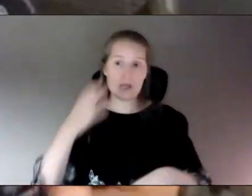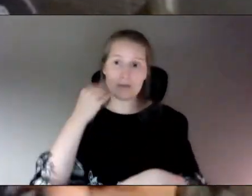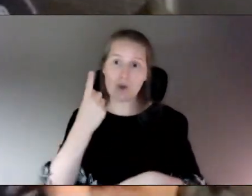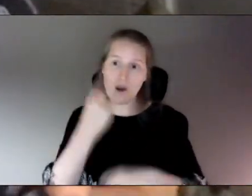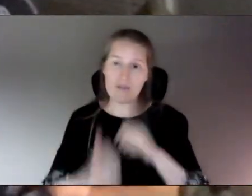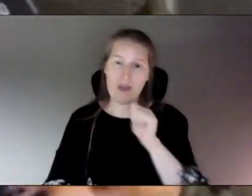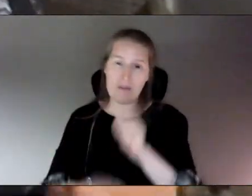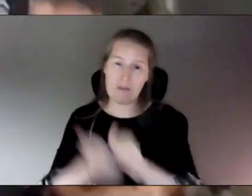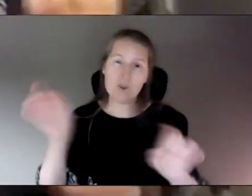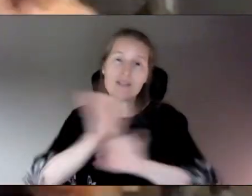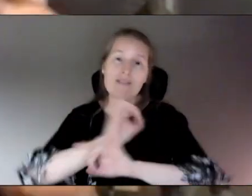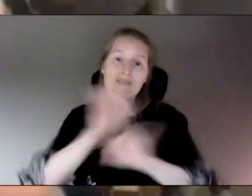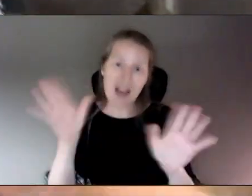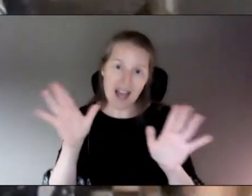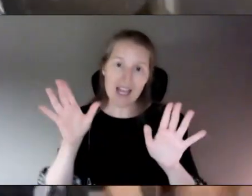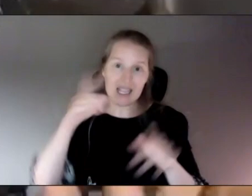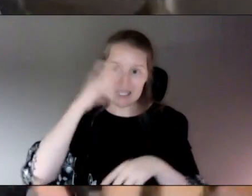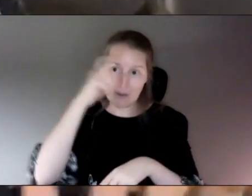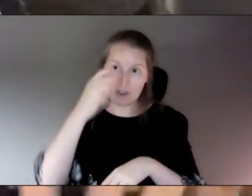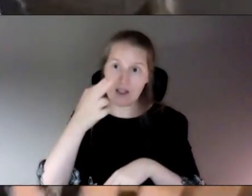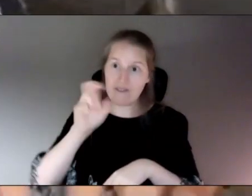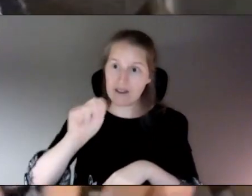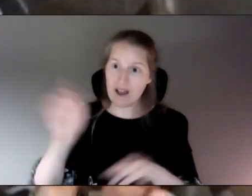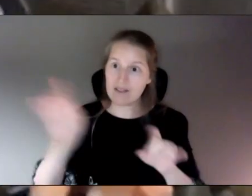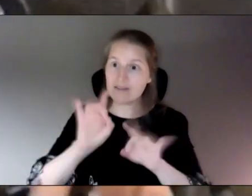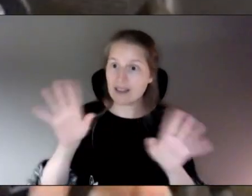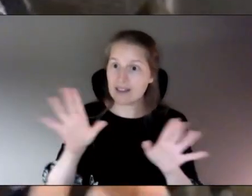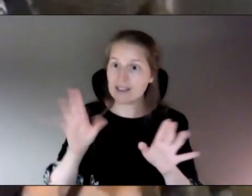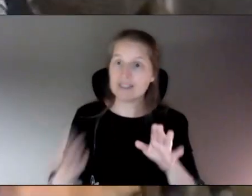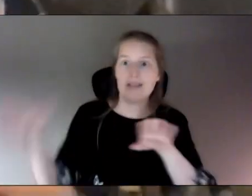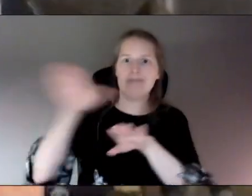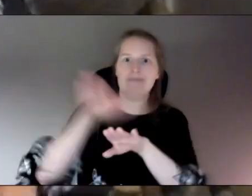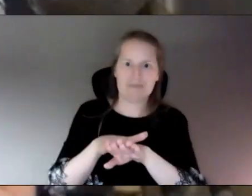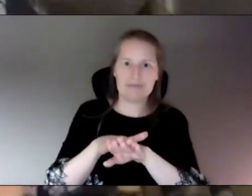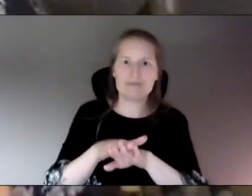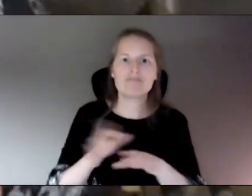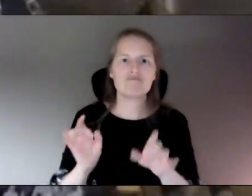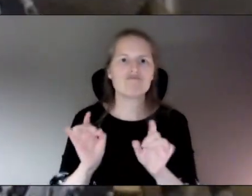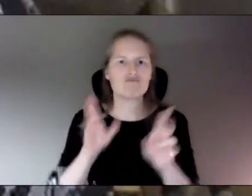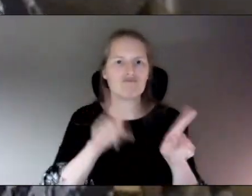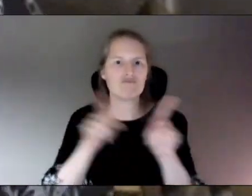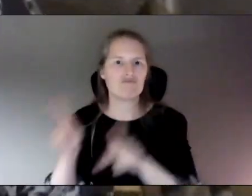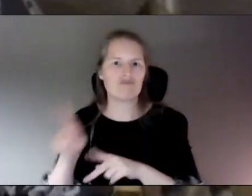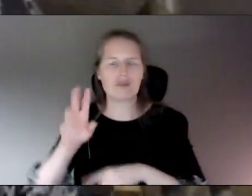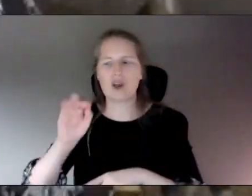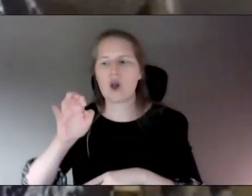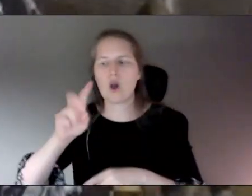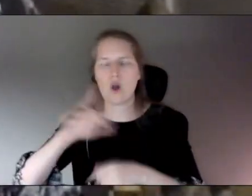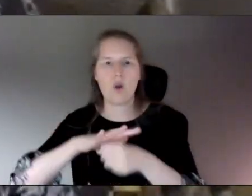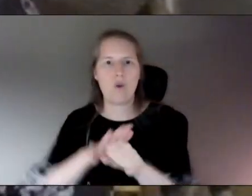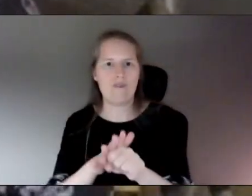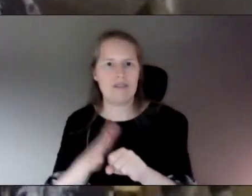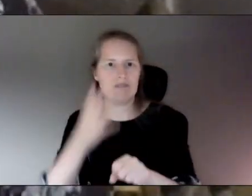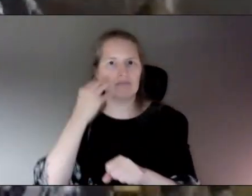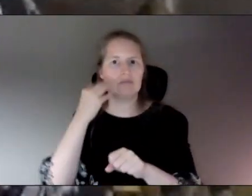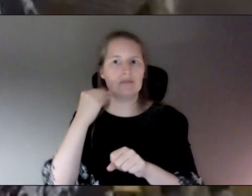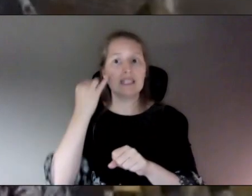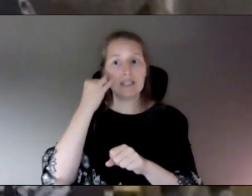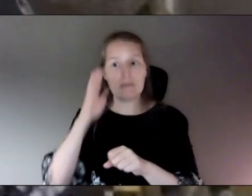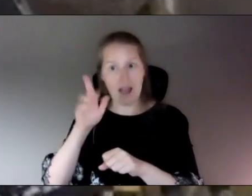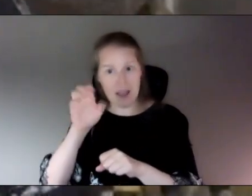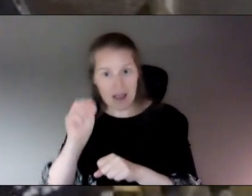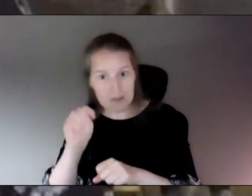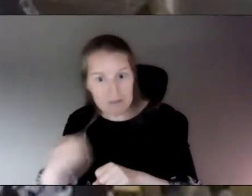of gun violence, coupled with disproportionate effects to COVID. If Black Lives Matter to you, you should be terrified and outraged